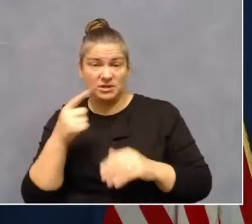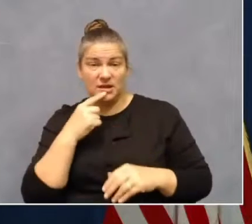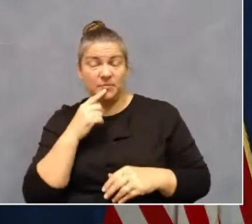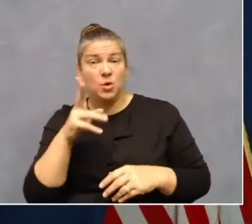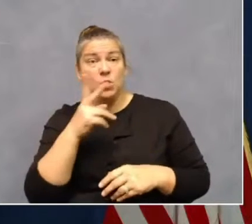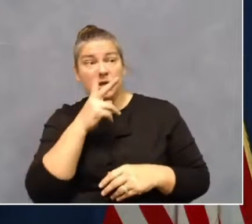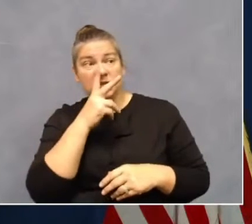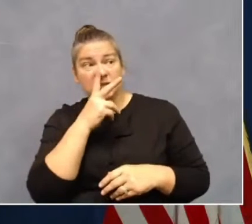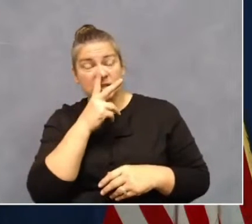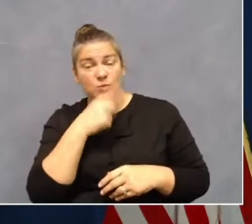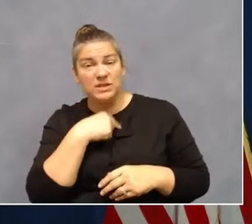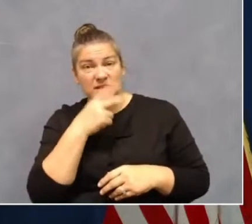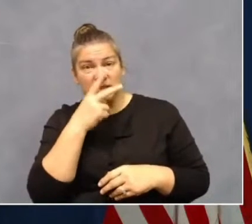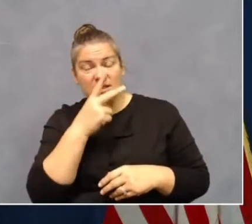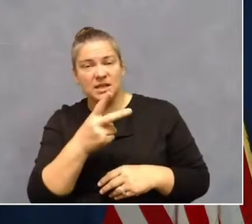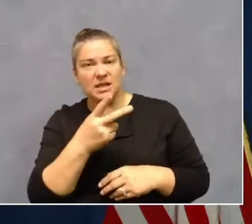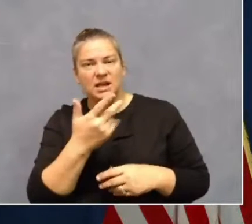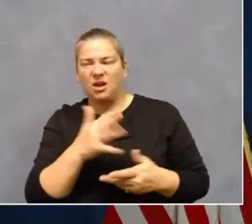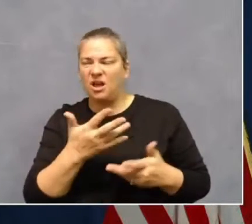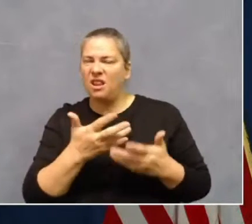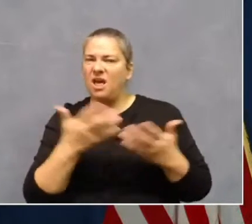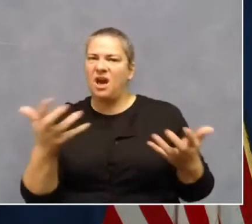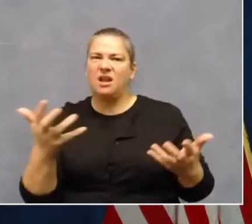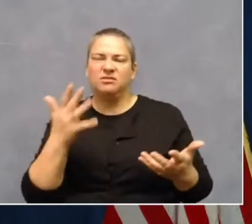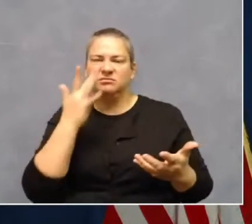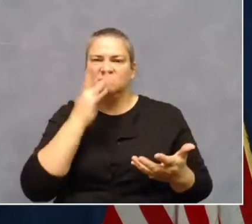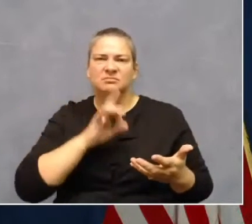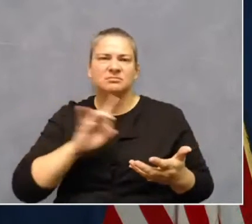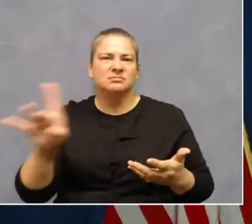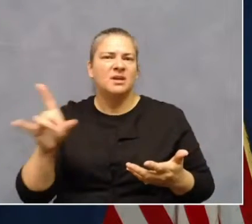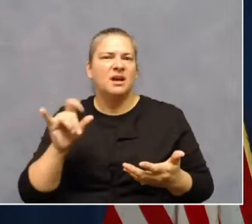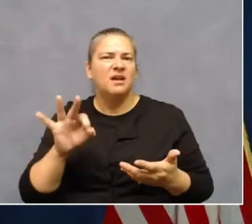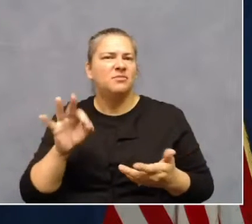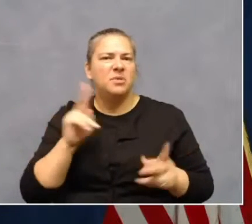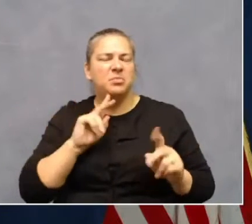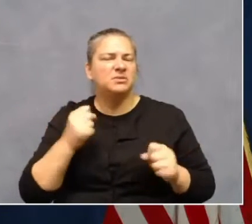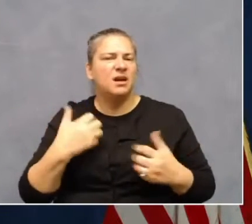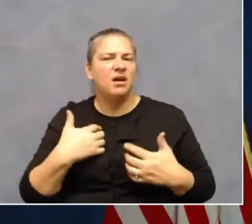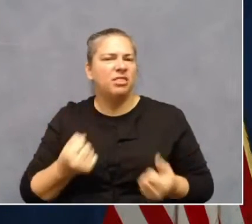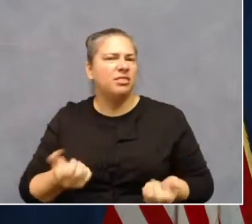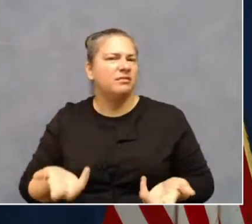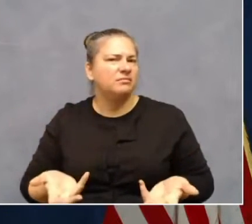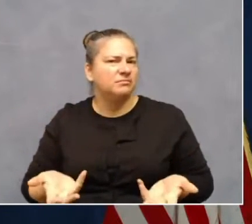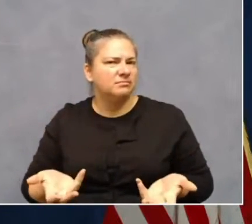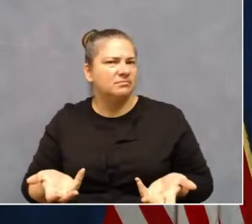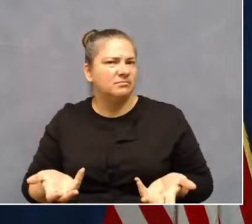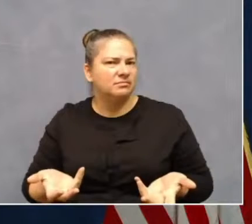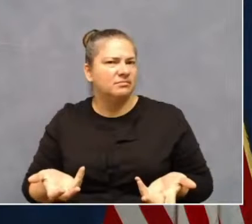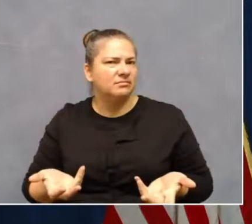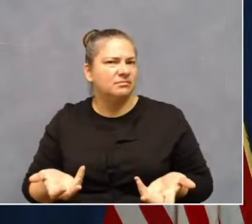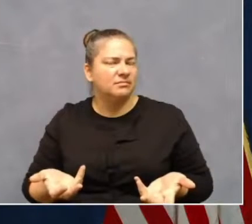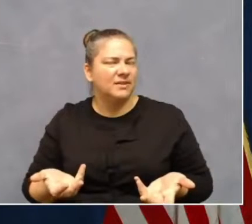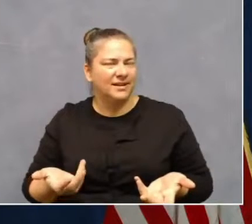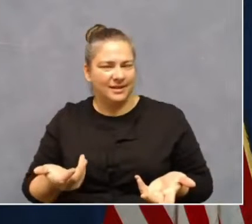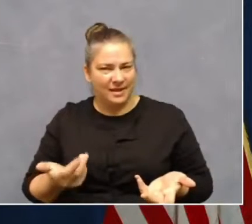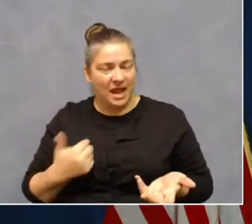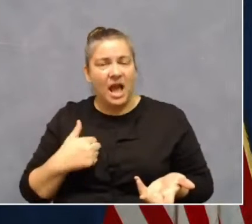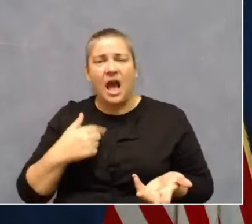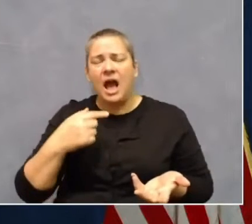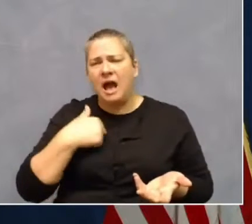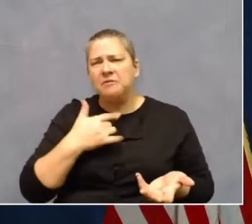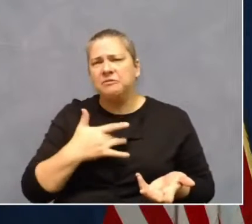striking disregard for the health of our neighbor. Now, I think that is the exception. I believe there are a lot more people who are